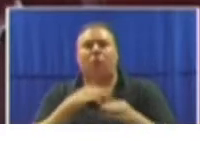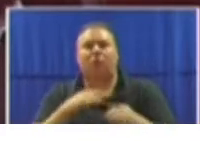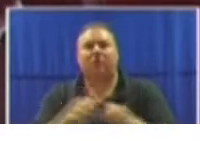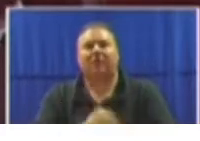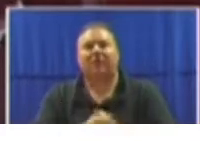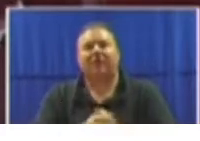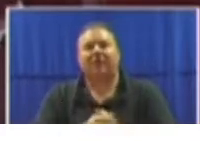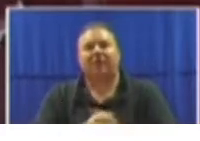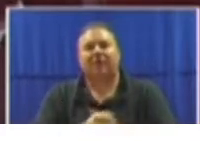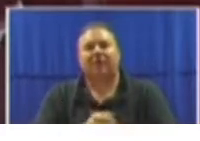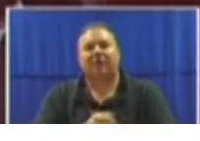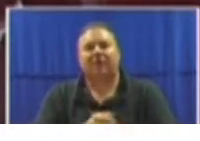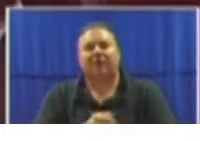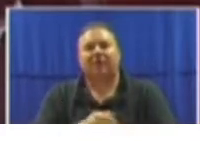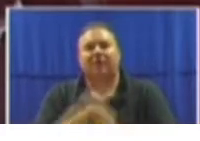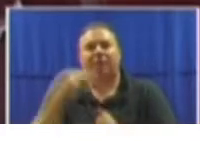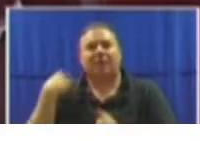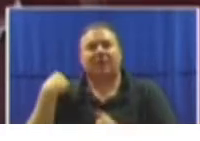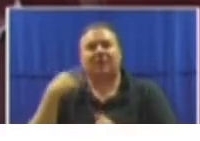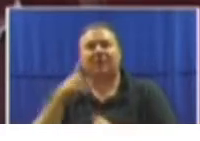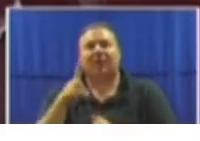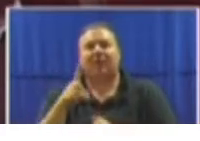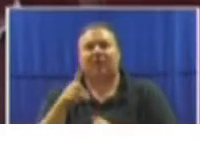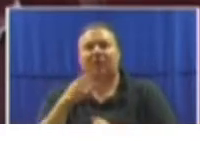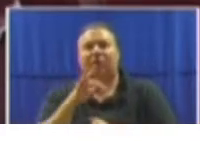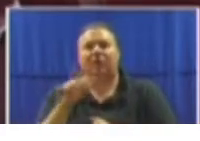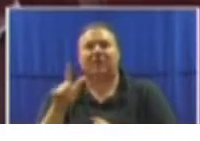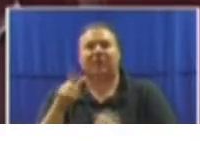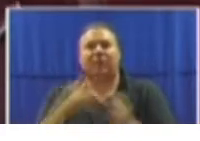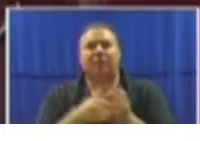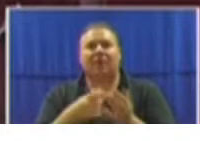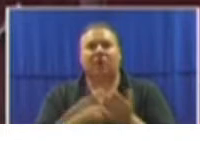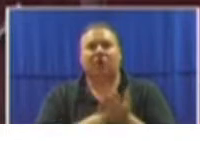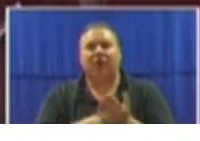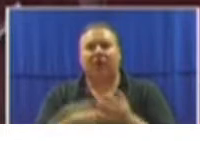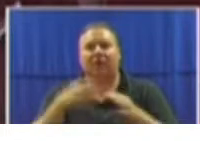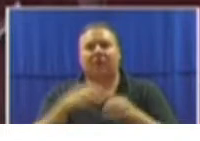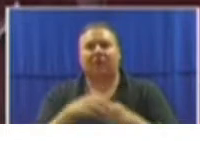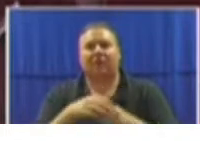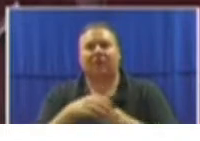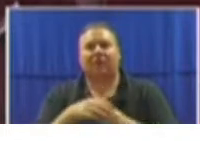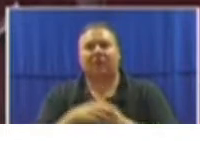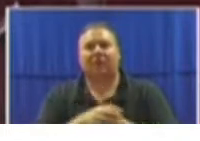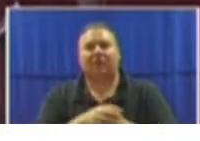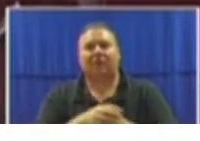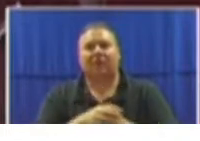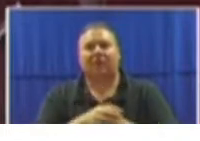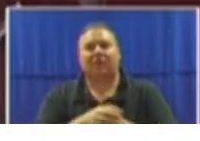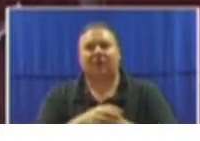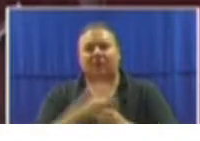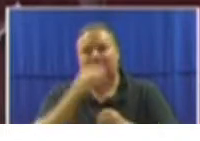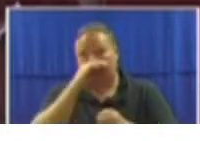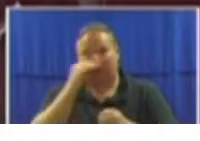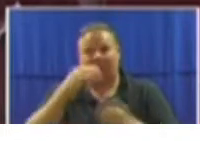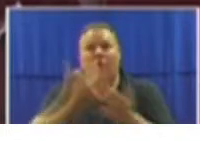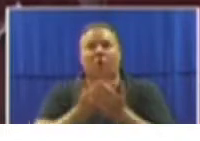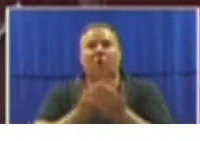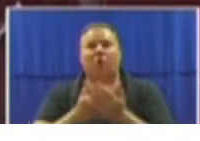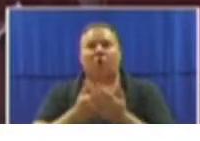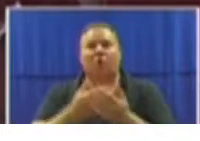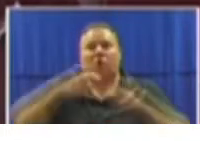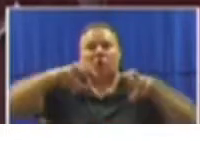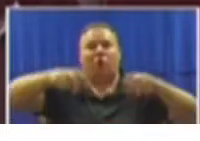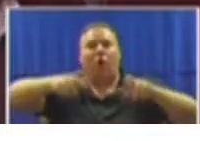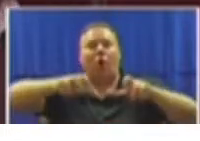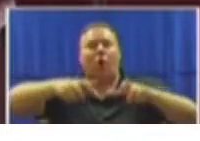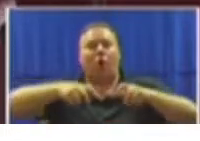Lille hung South Africans out to dry to the tune of 37 million rand on her washing line, and she forgot to open the sprinkler valves that could have prevented Parliament from burning